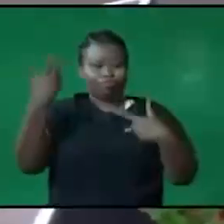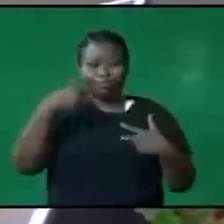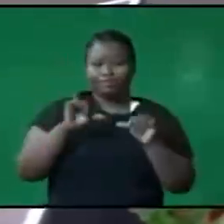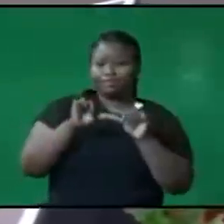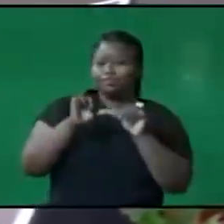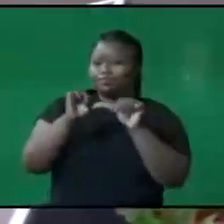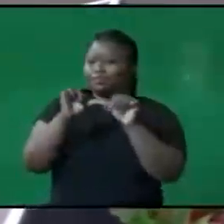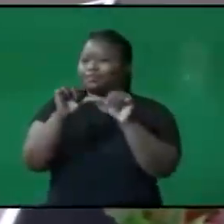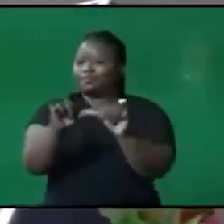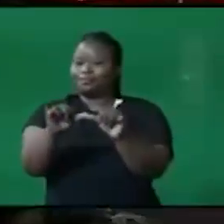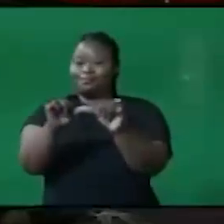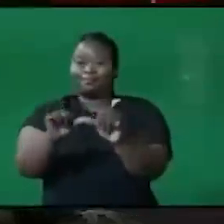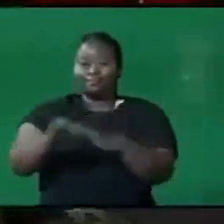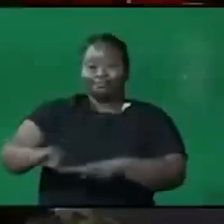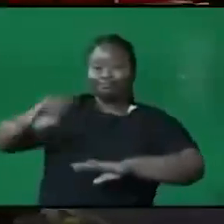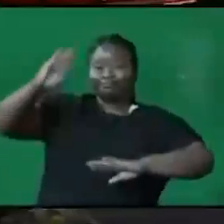besetubulas.